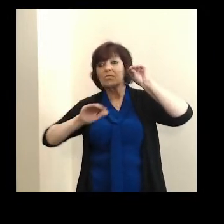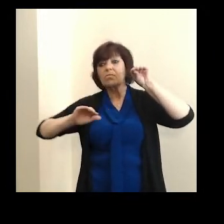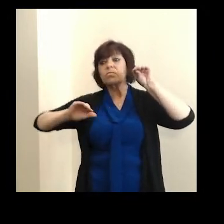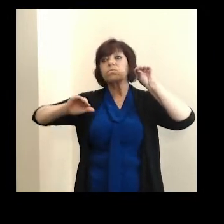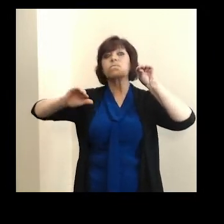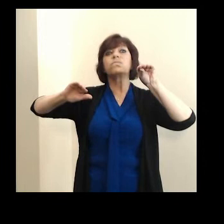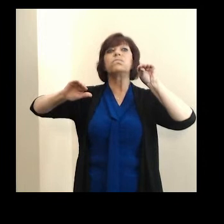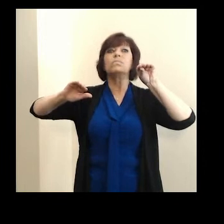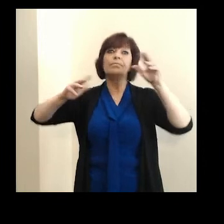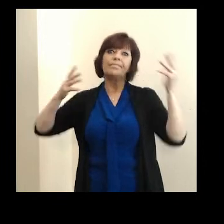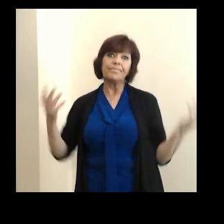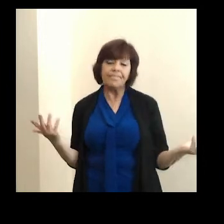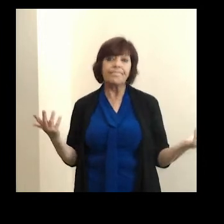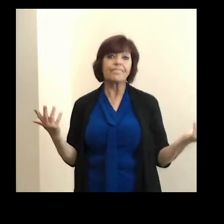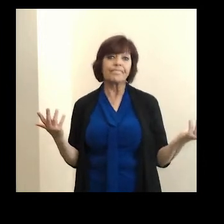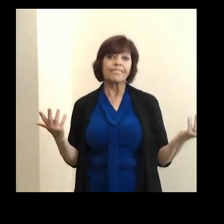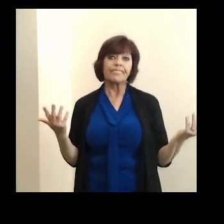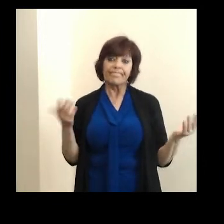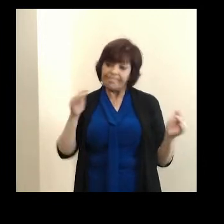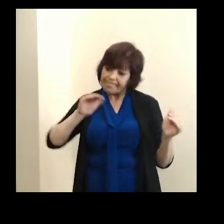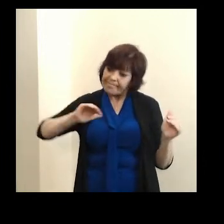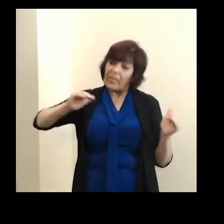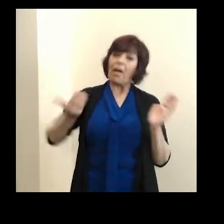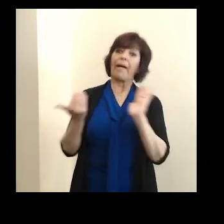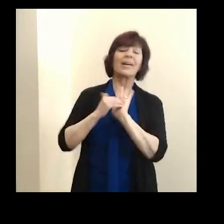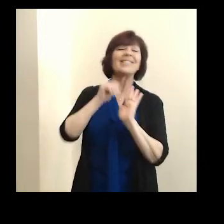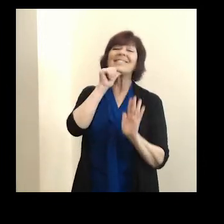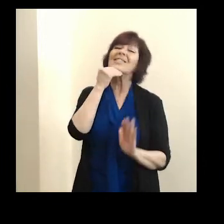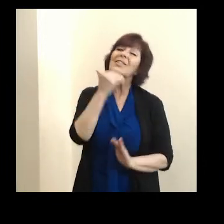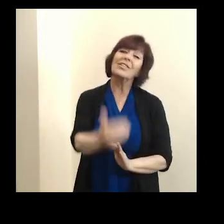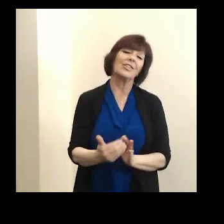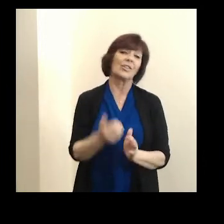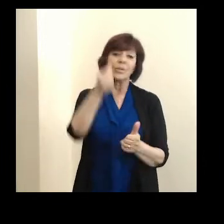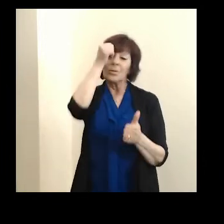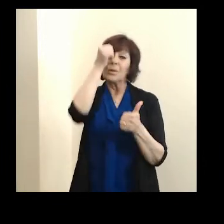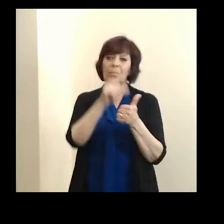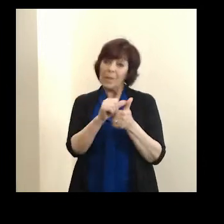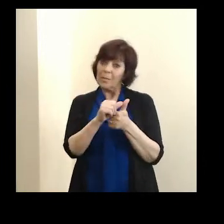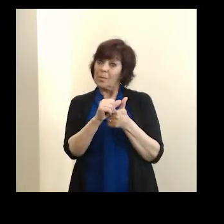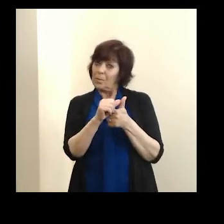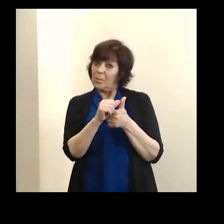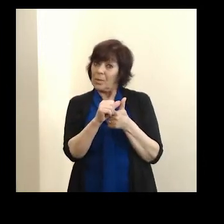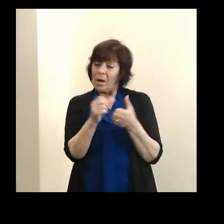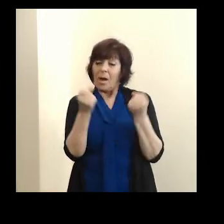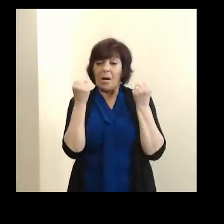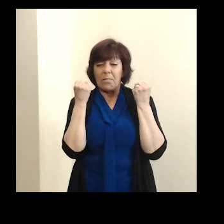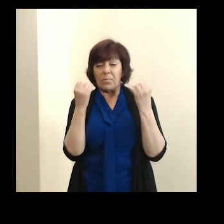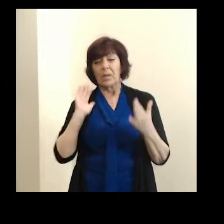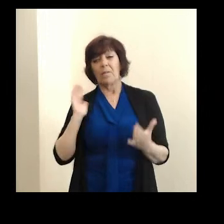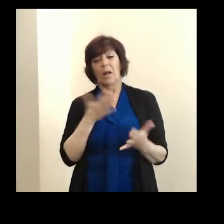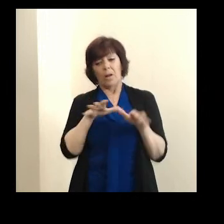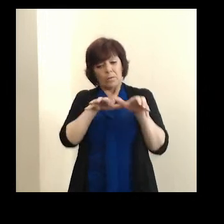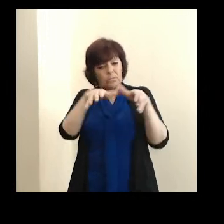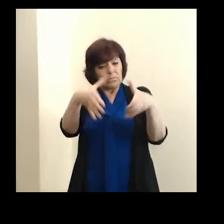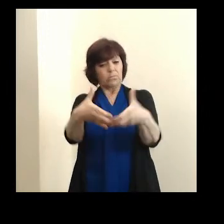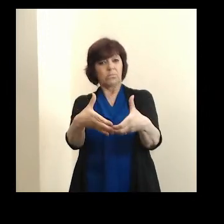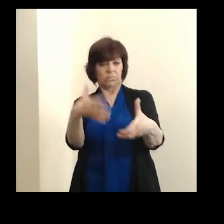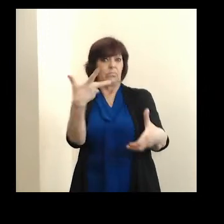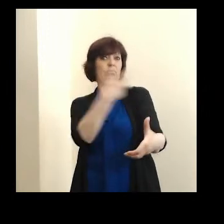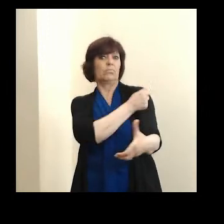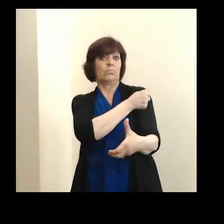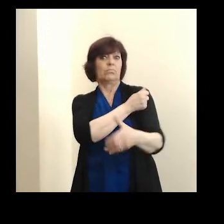March, and we are going up again. And that's not good because, remember, a large portion of our population has been